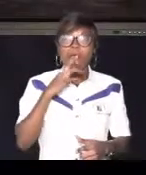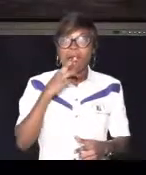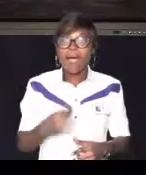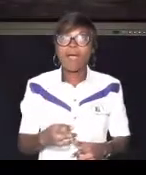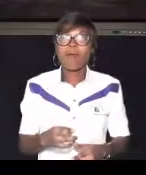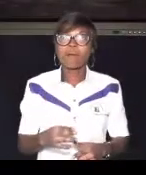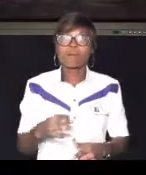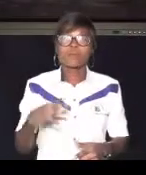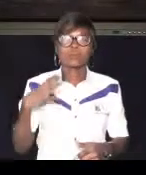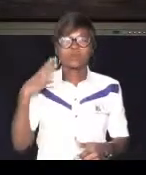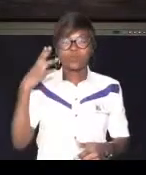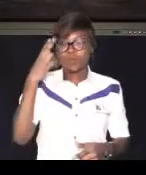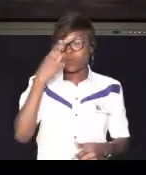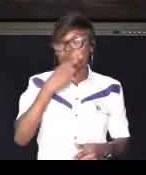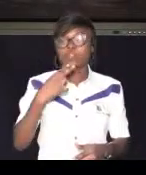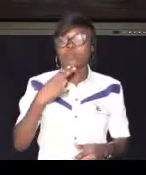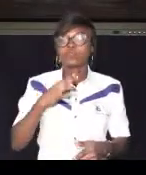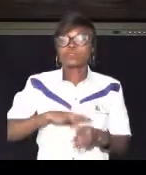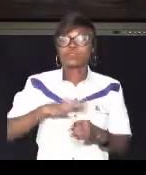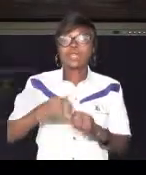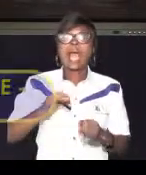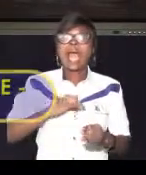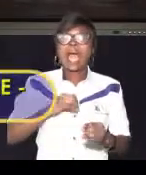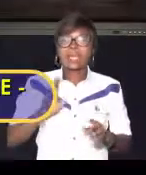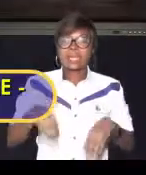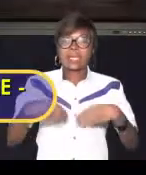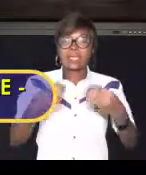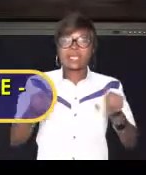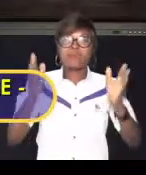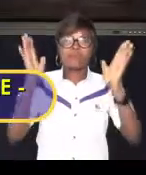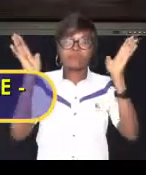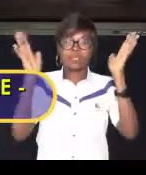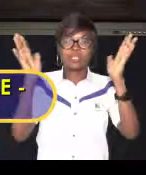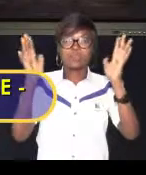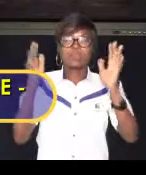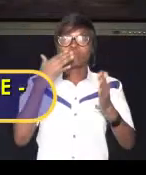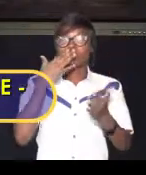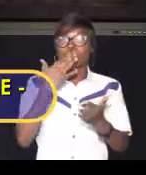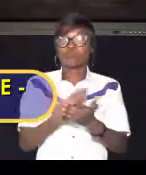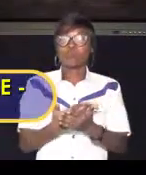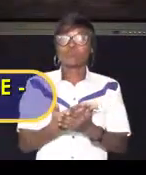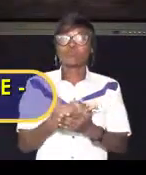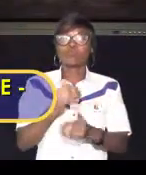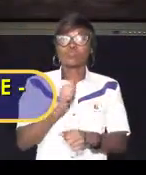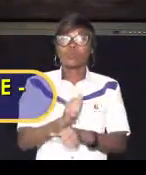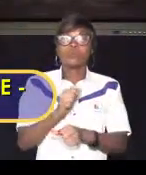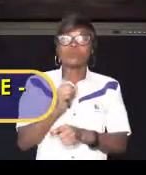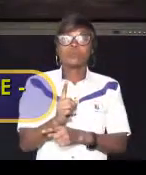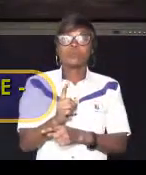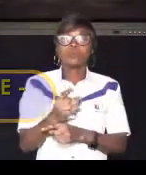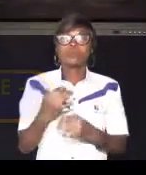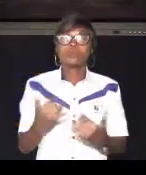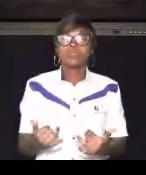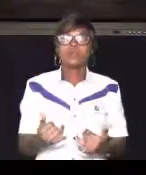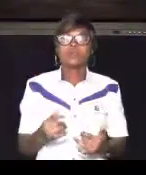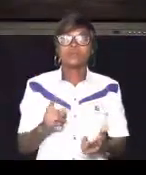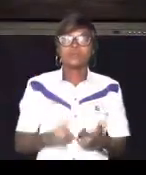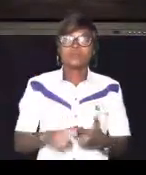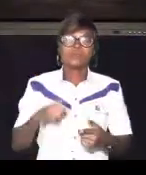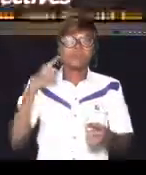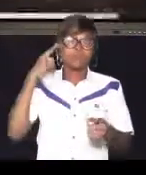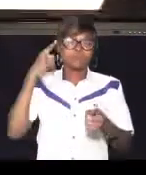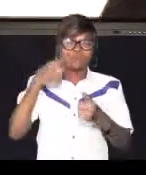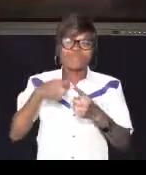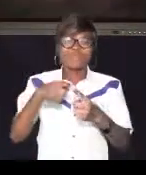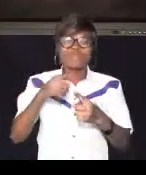Then you are awesome totally, and I celebrate you with a chair. Good job, you. Now